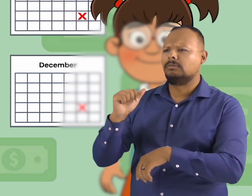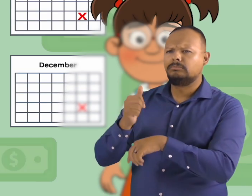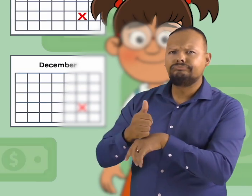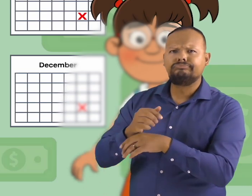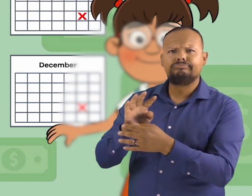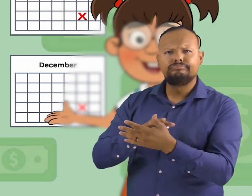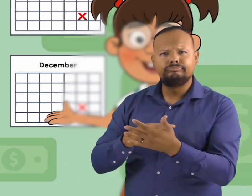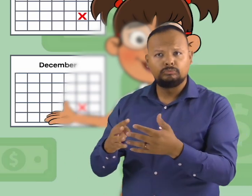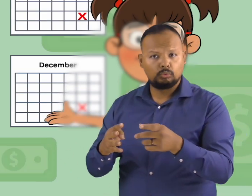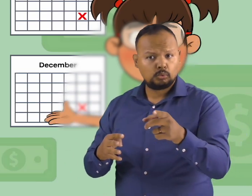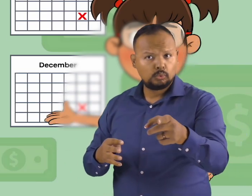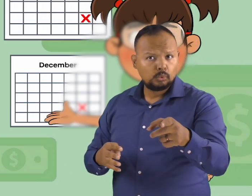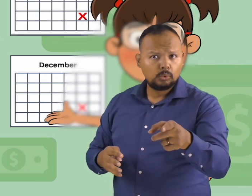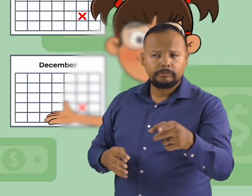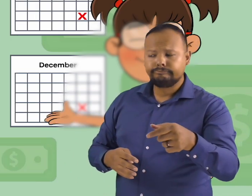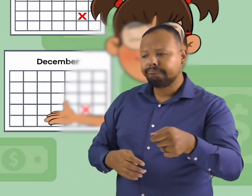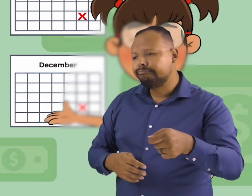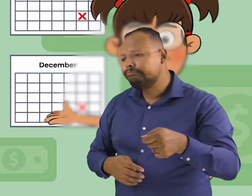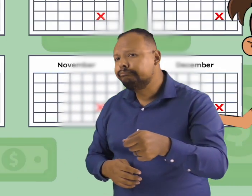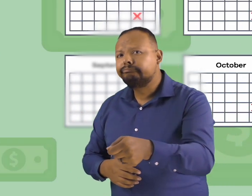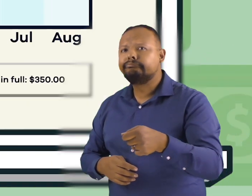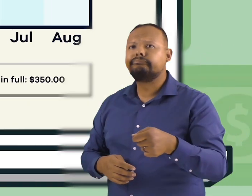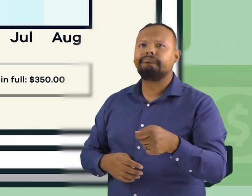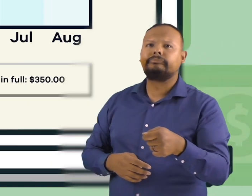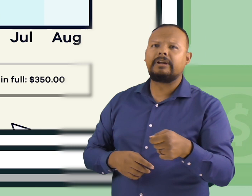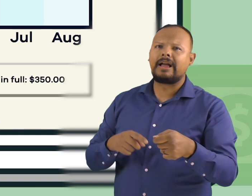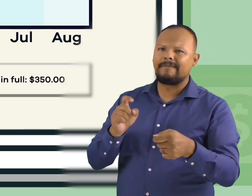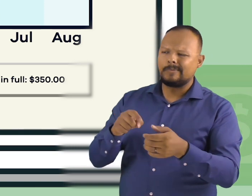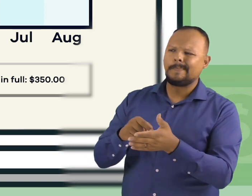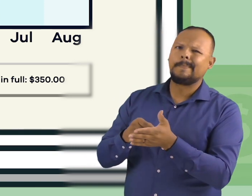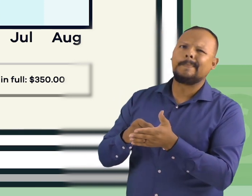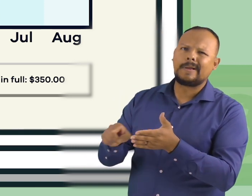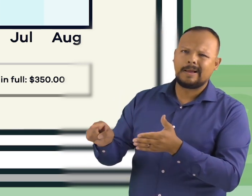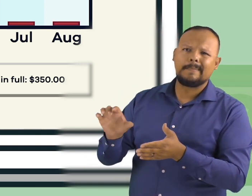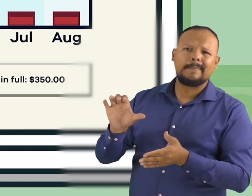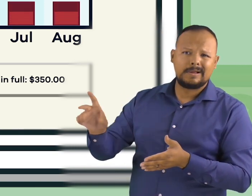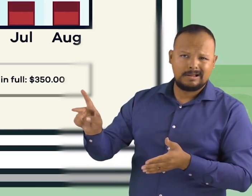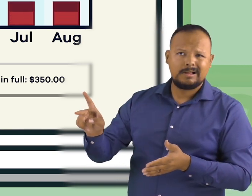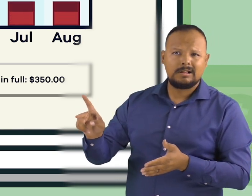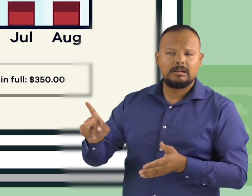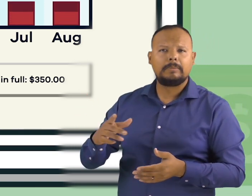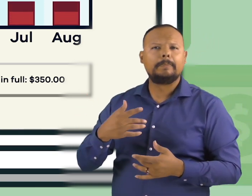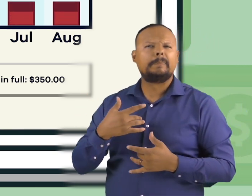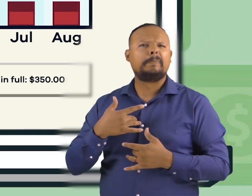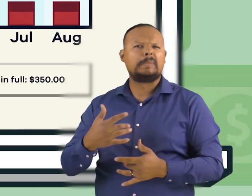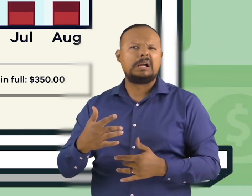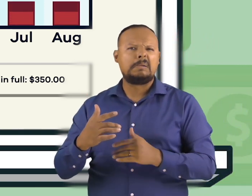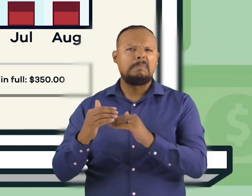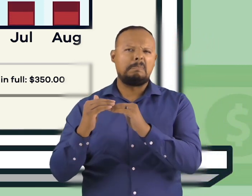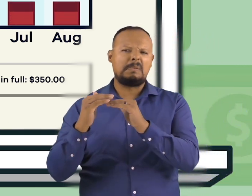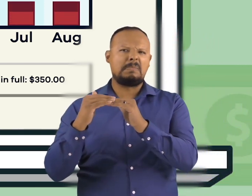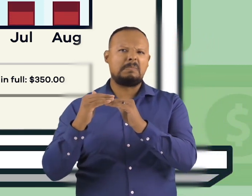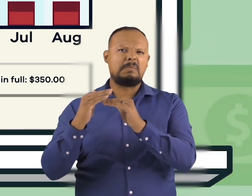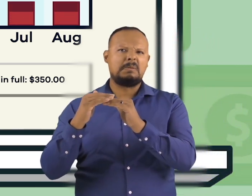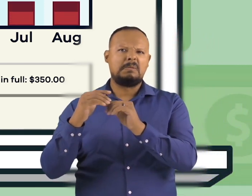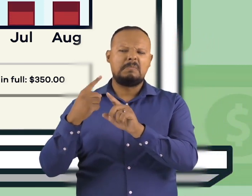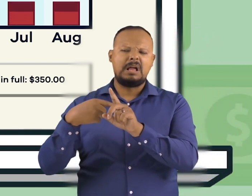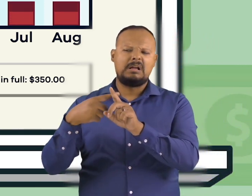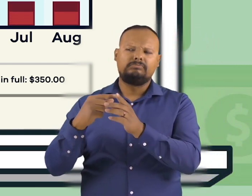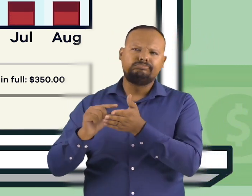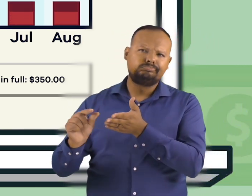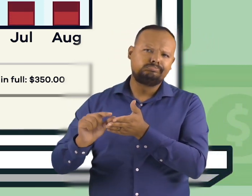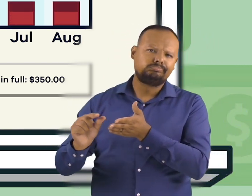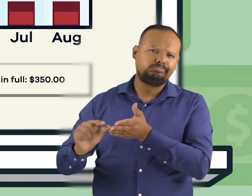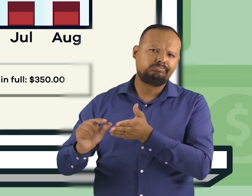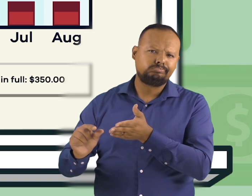usually one payment per month typically you have to make a minimum monthly payment on the amount you